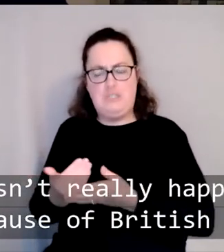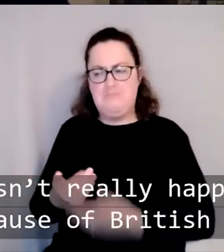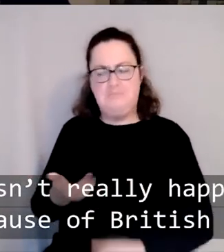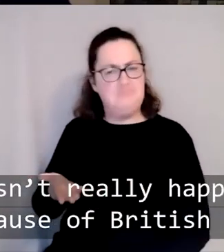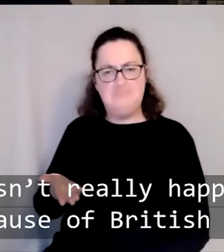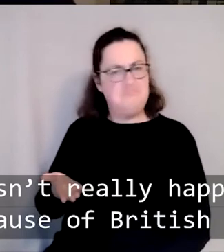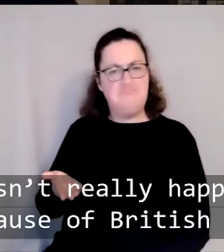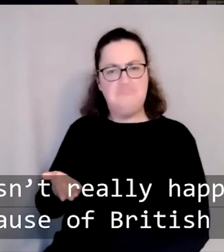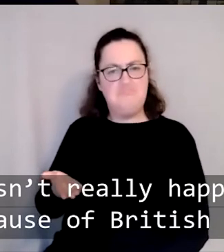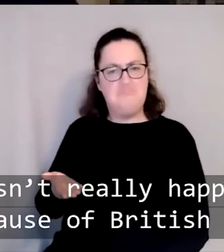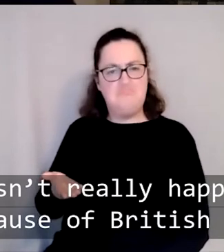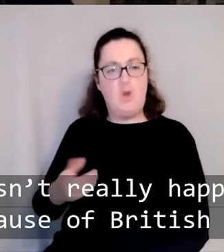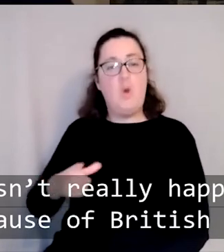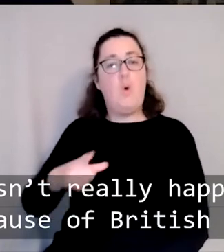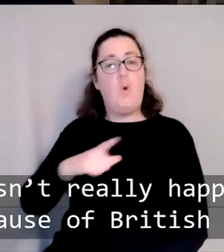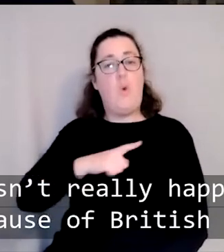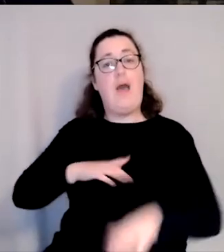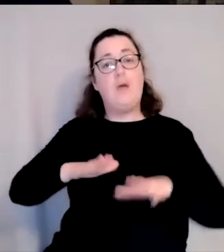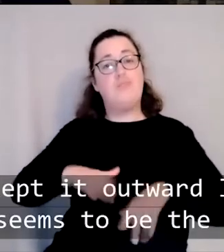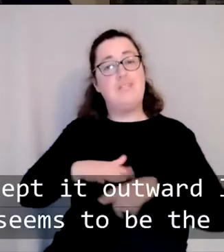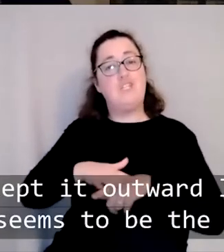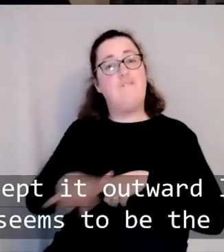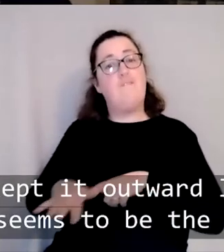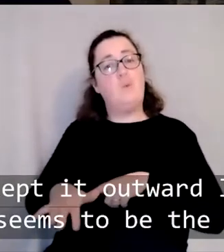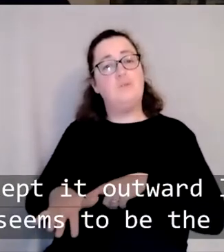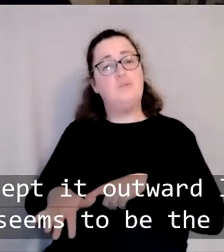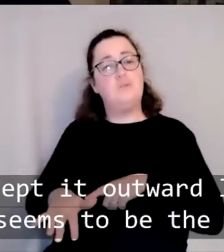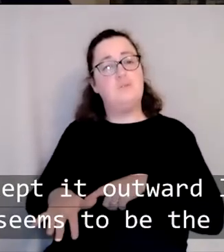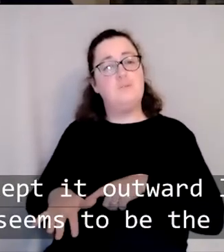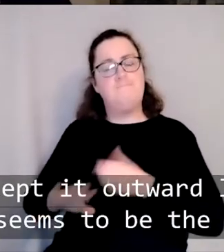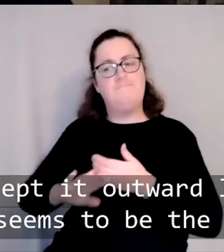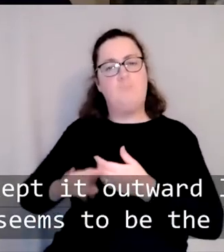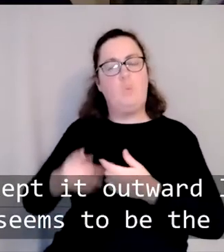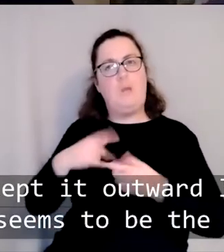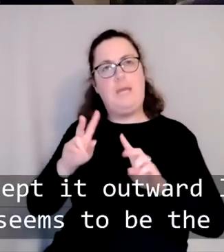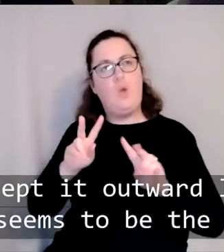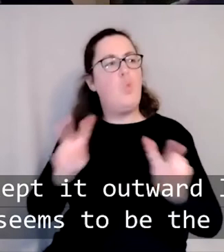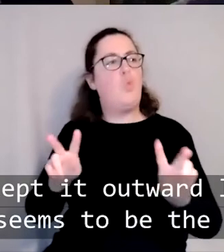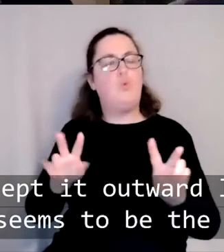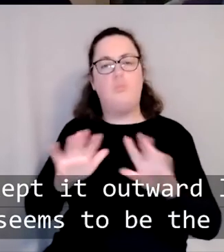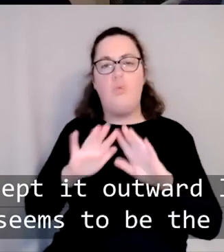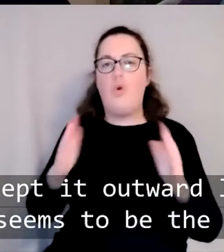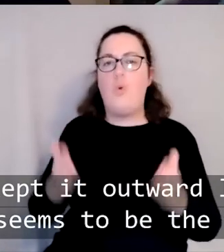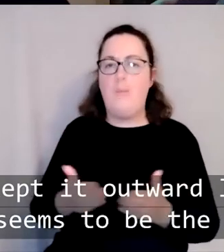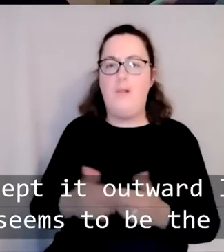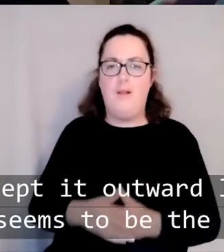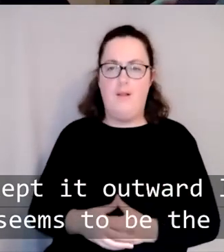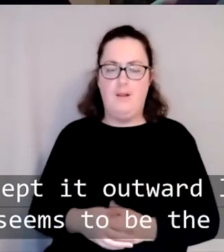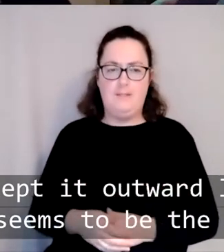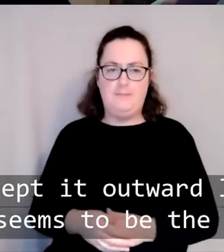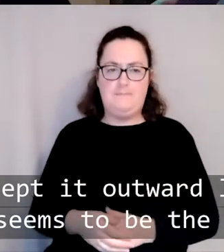happen, partly because of British influence. We kept it outward looking. And that seems